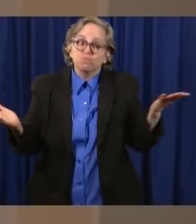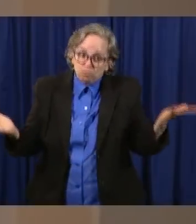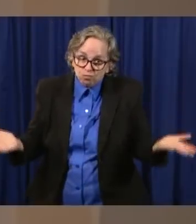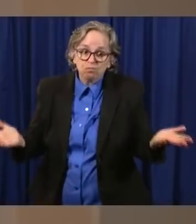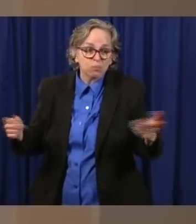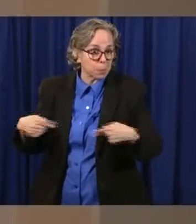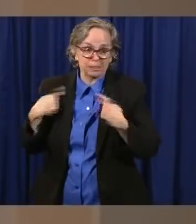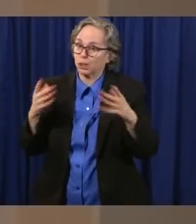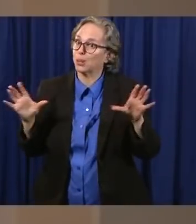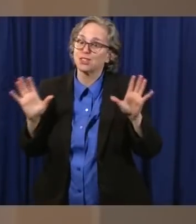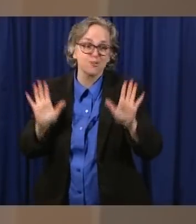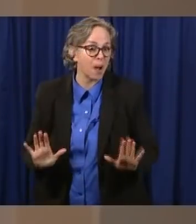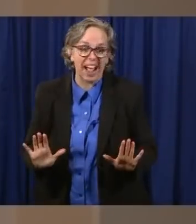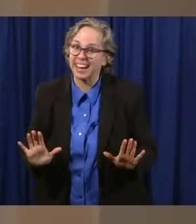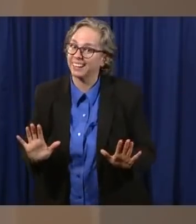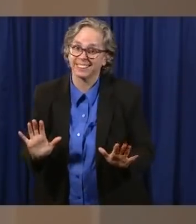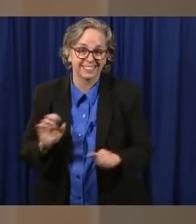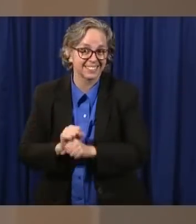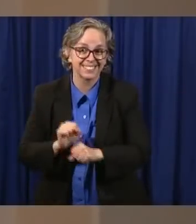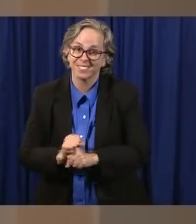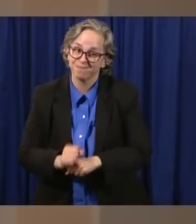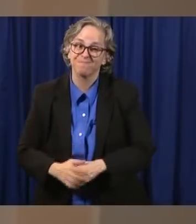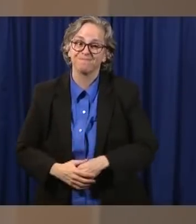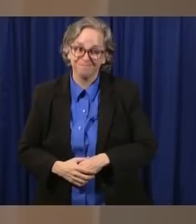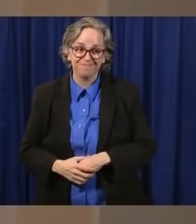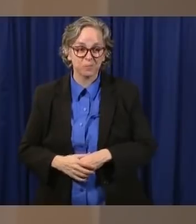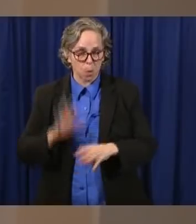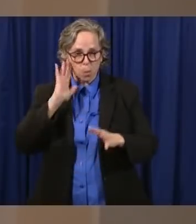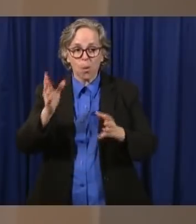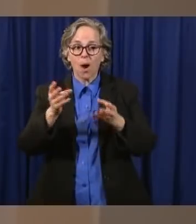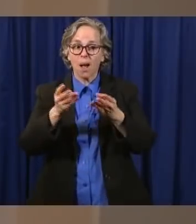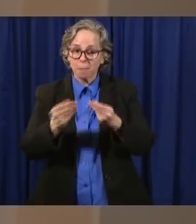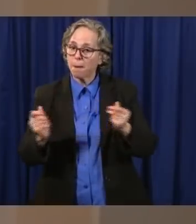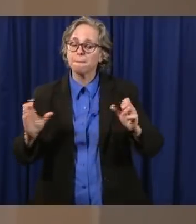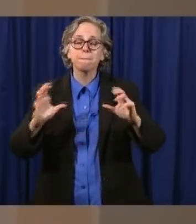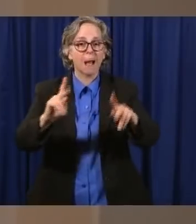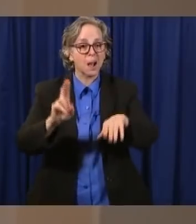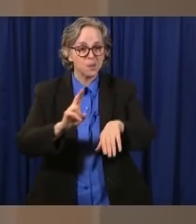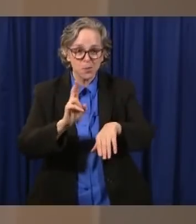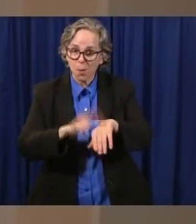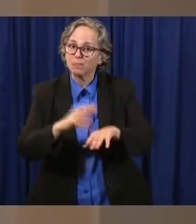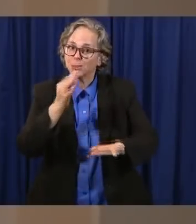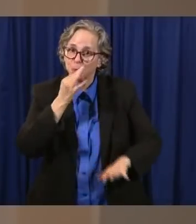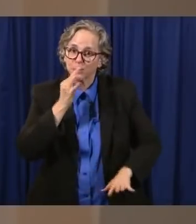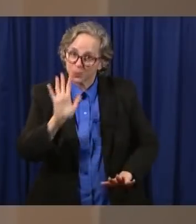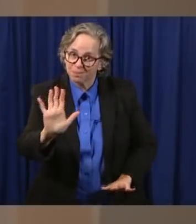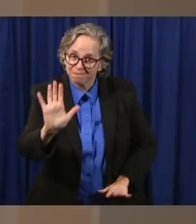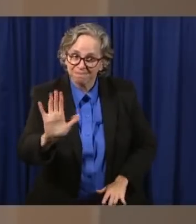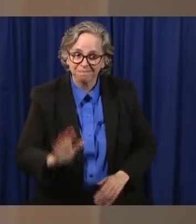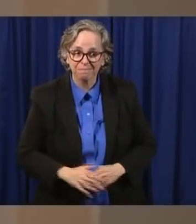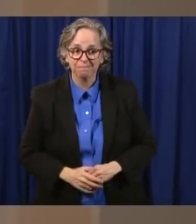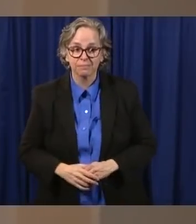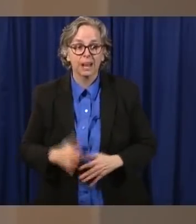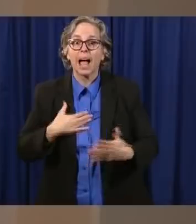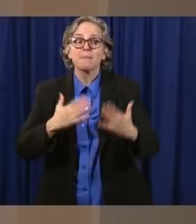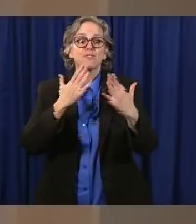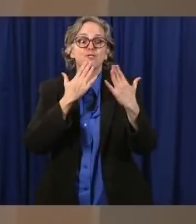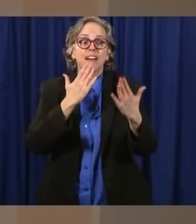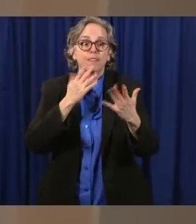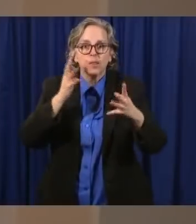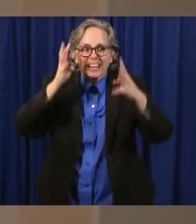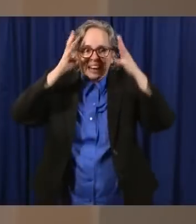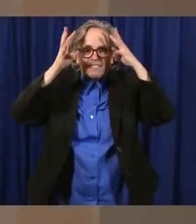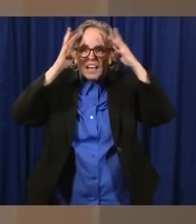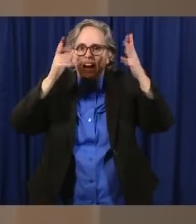and healthier as a result of them. I'm grateful for the innovators. I see people every day who call, who